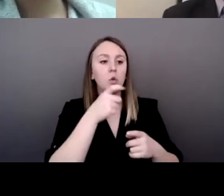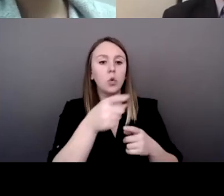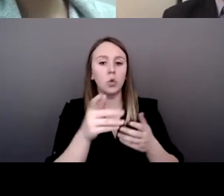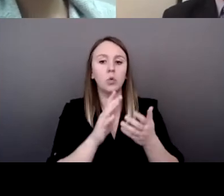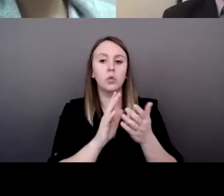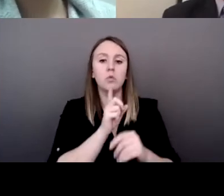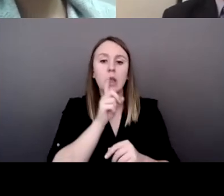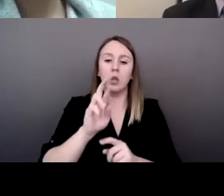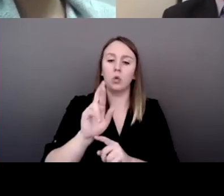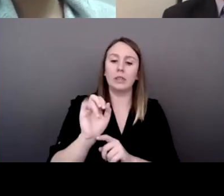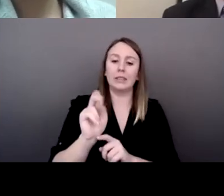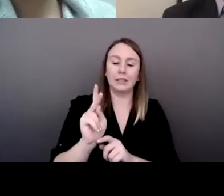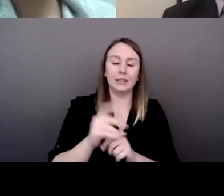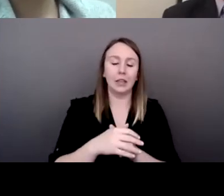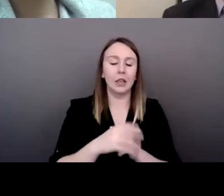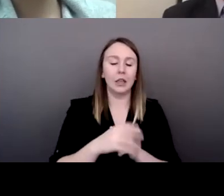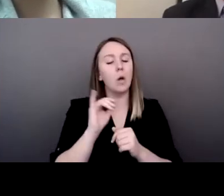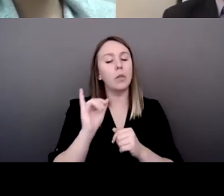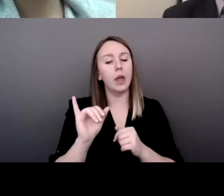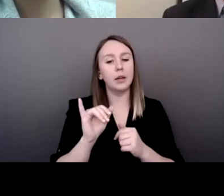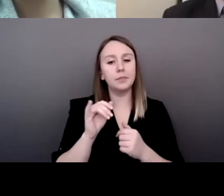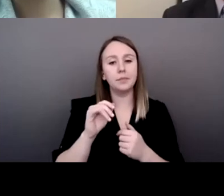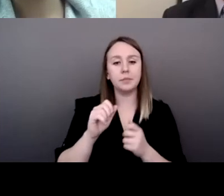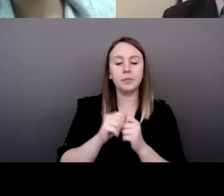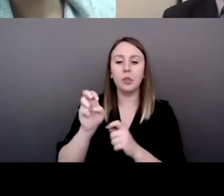been reflecting on it a lot, because he's